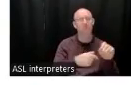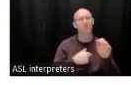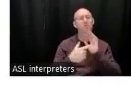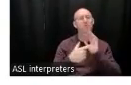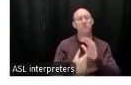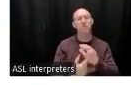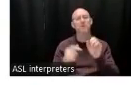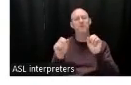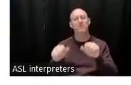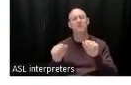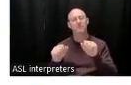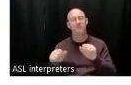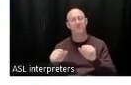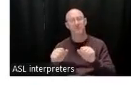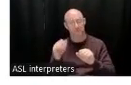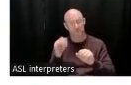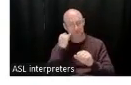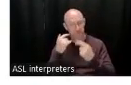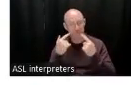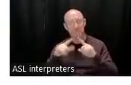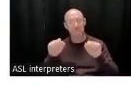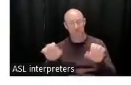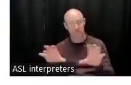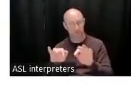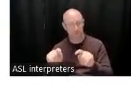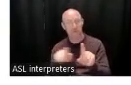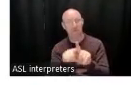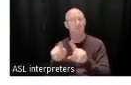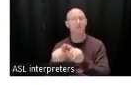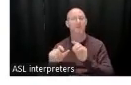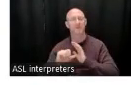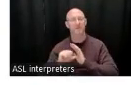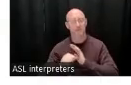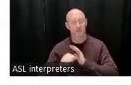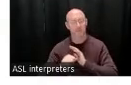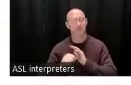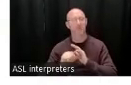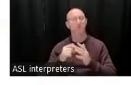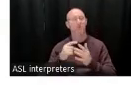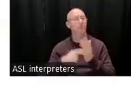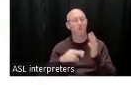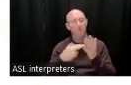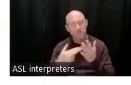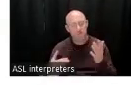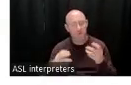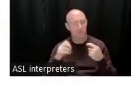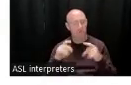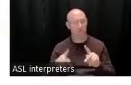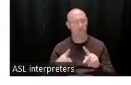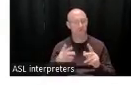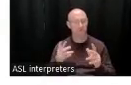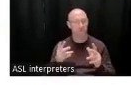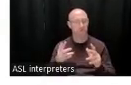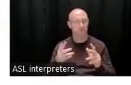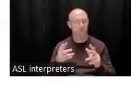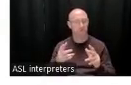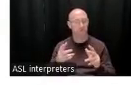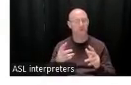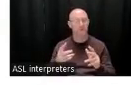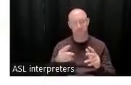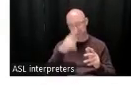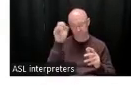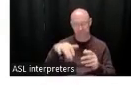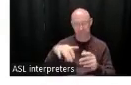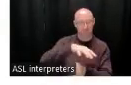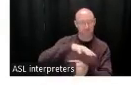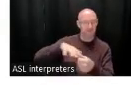feasibility of the work, showing that you can do it, but also highlighting what resources and what opportunities exist by virtue of that setting